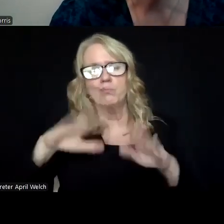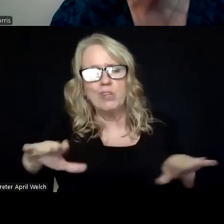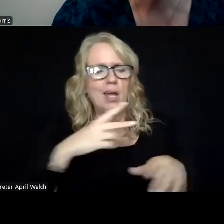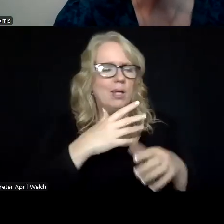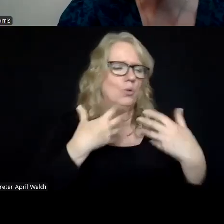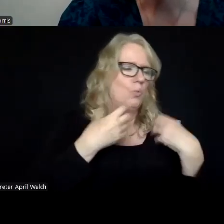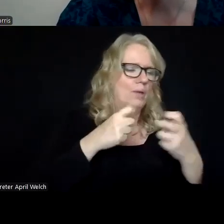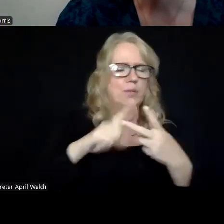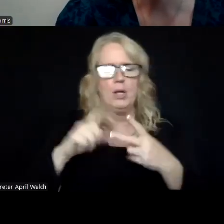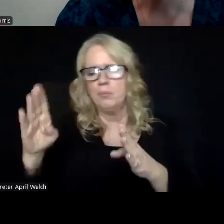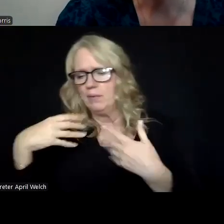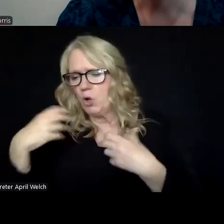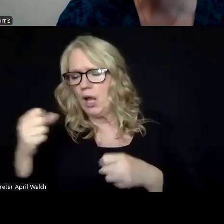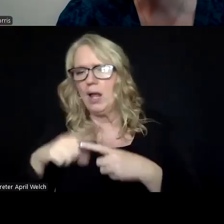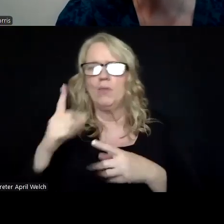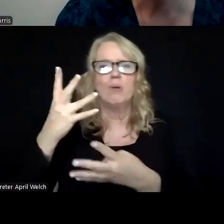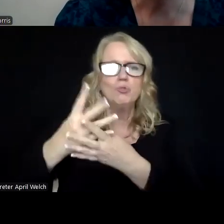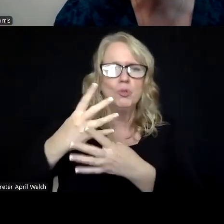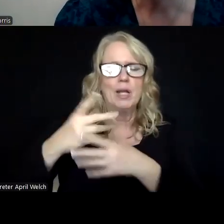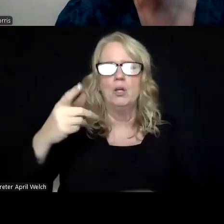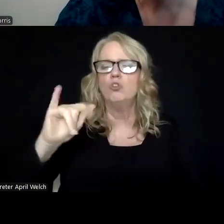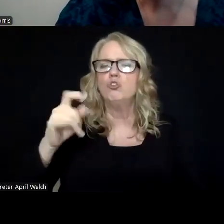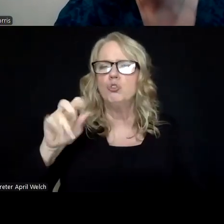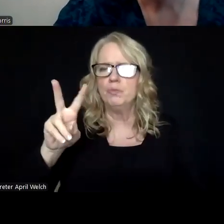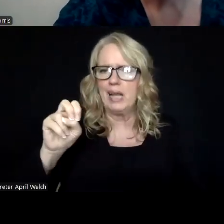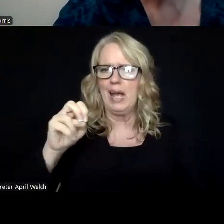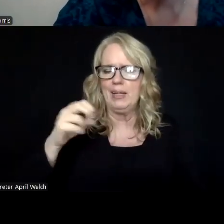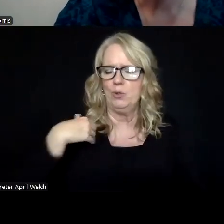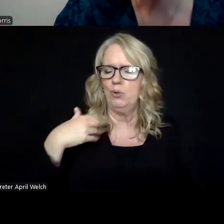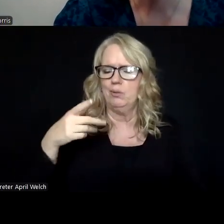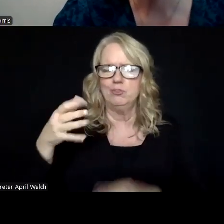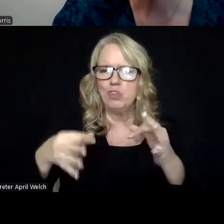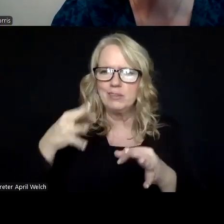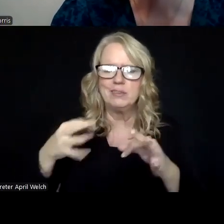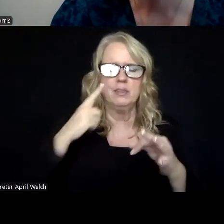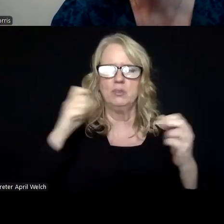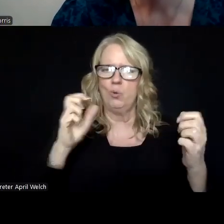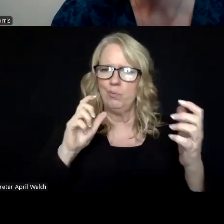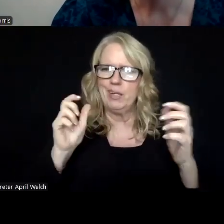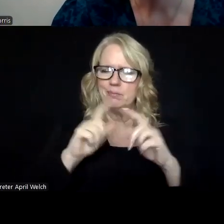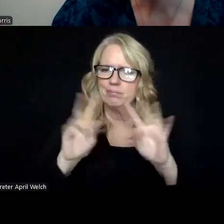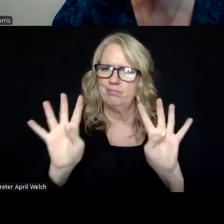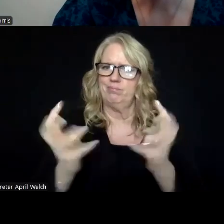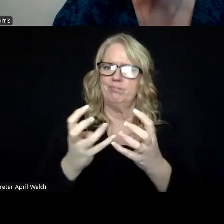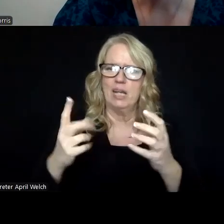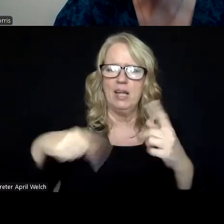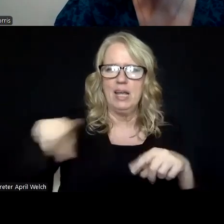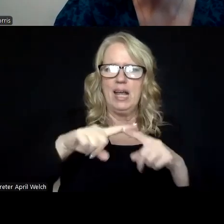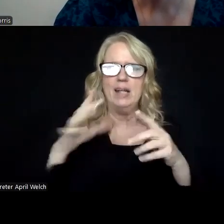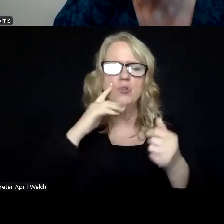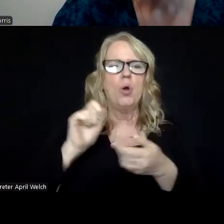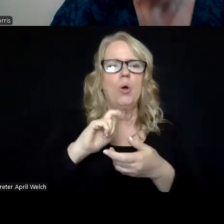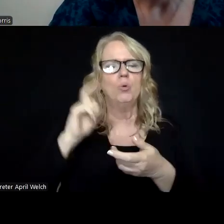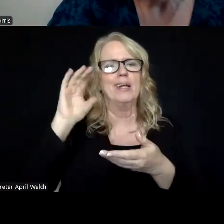and juvenile justice and other places, and they find that some of them they're doing the same thing. So how can we decrease that